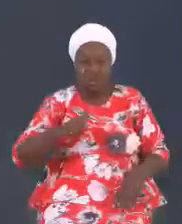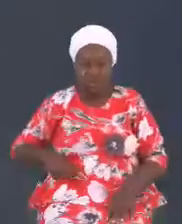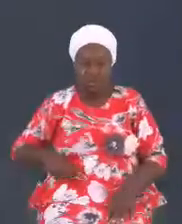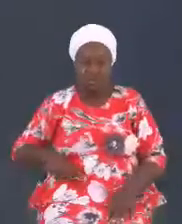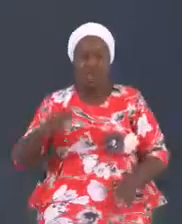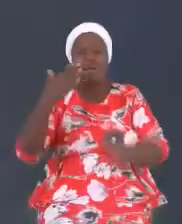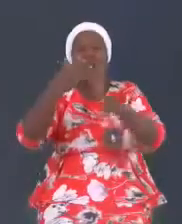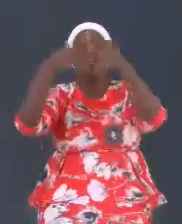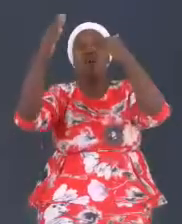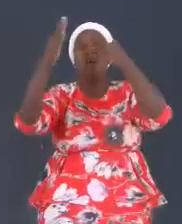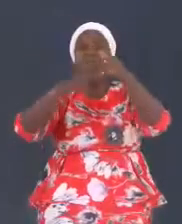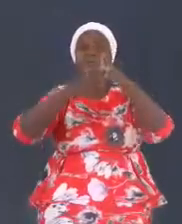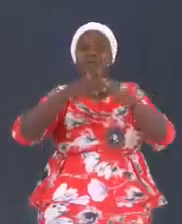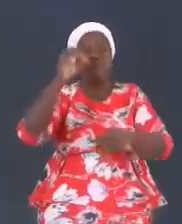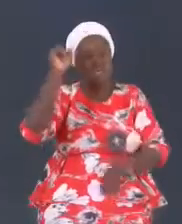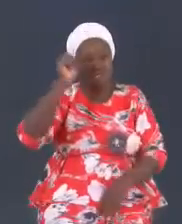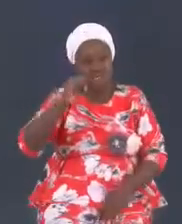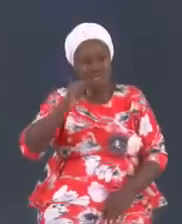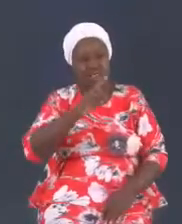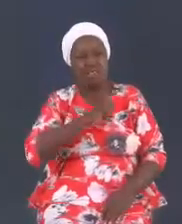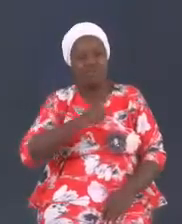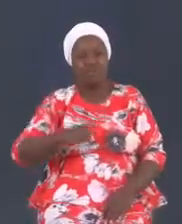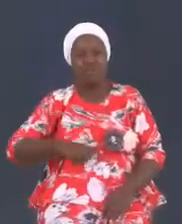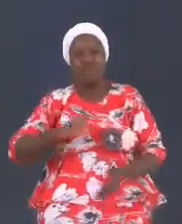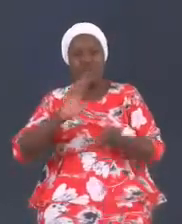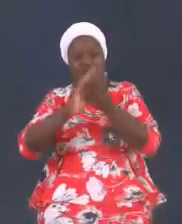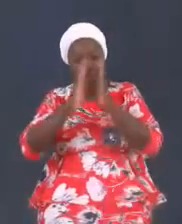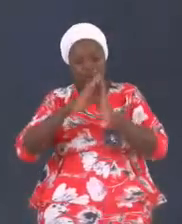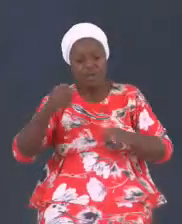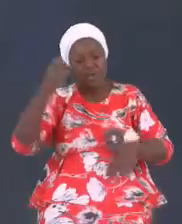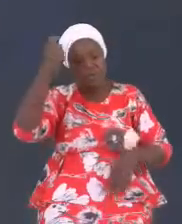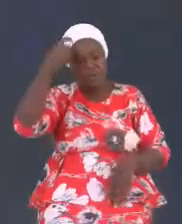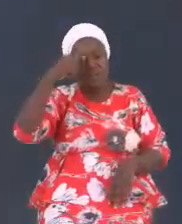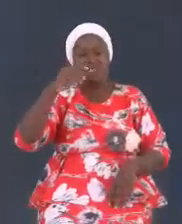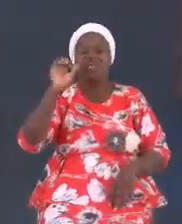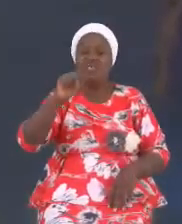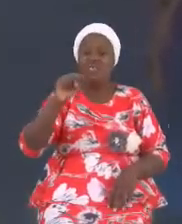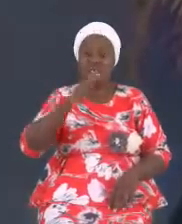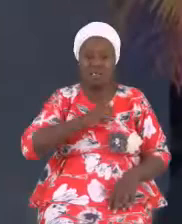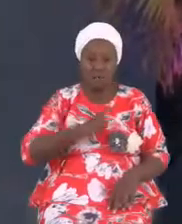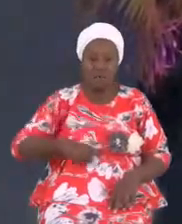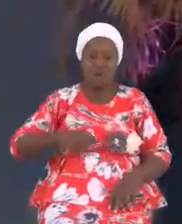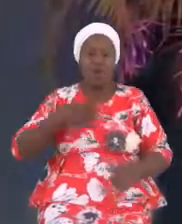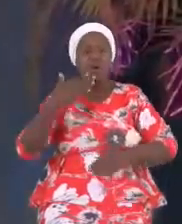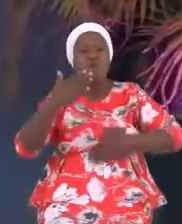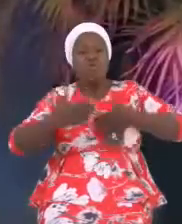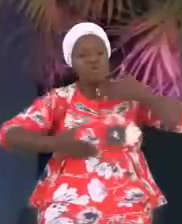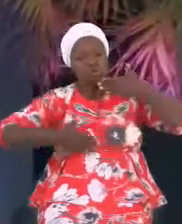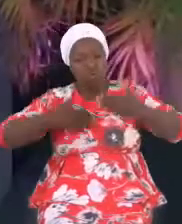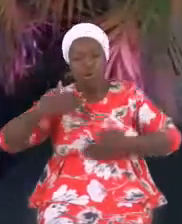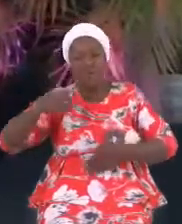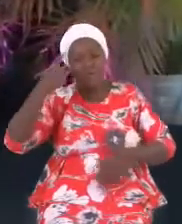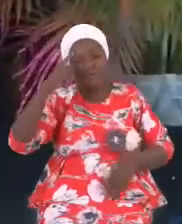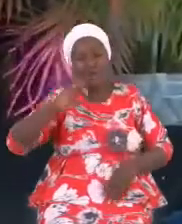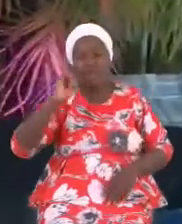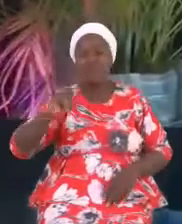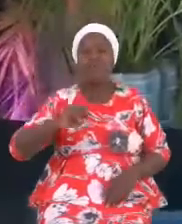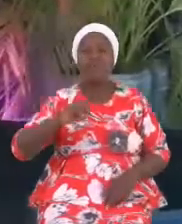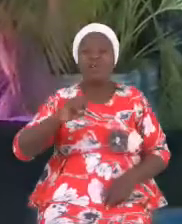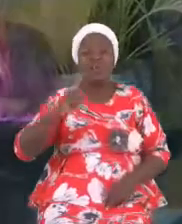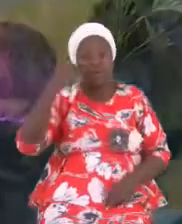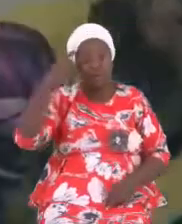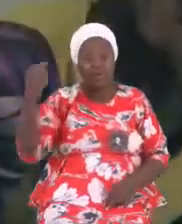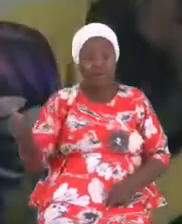Heaven, yes, Lord. Peace of mind, yes, Lord. Joy forever, yes,